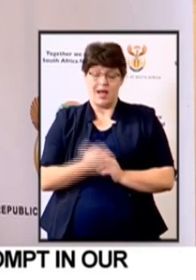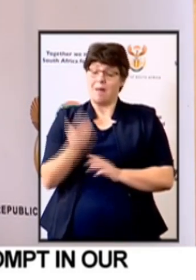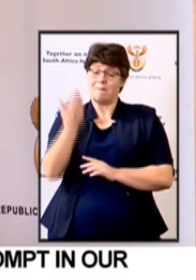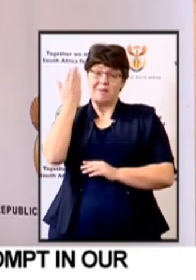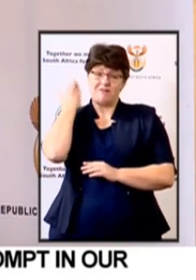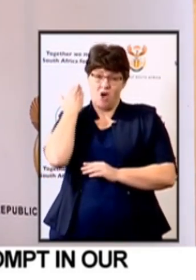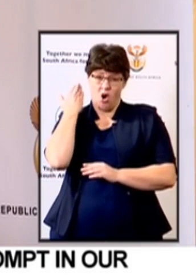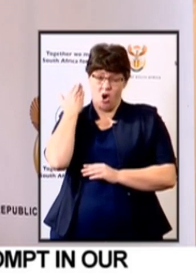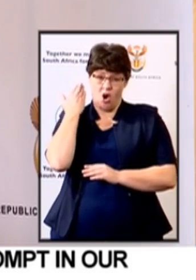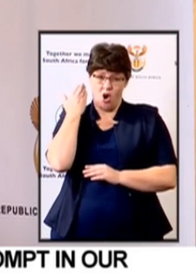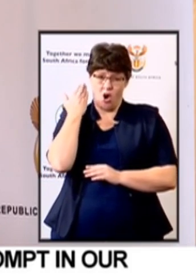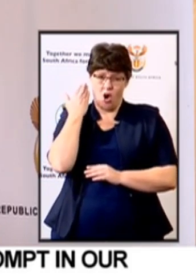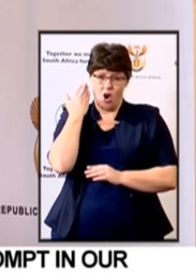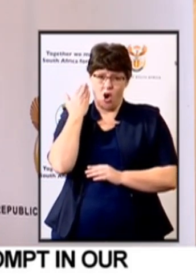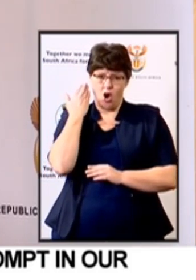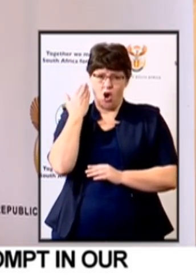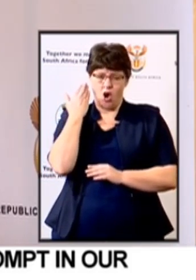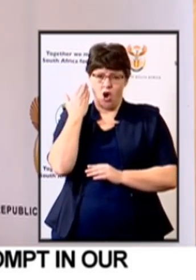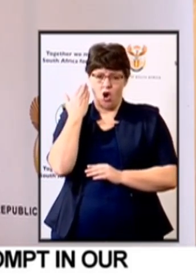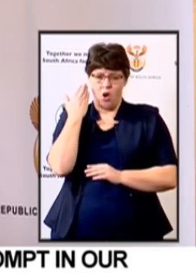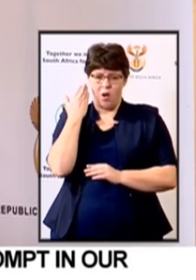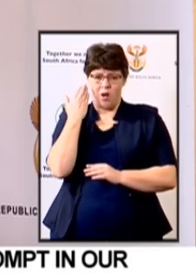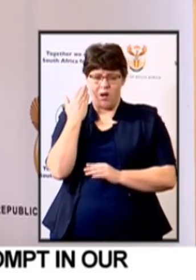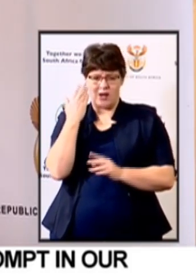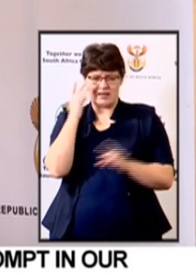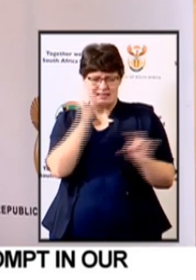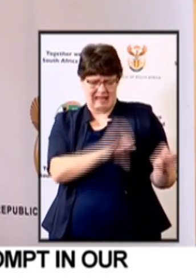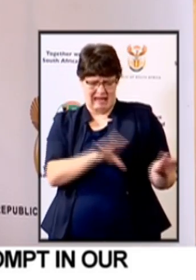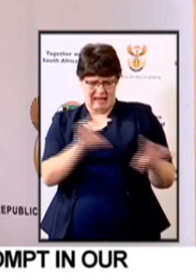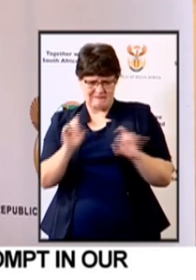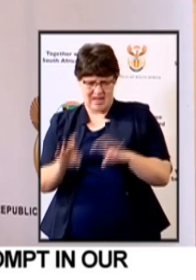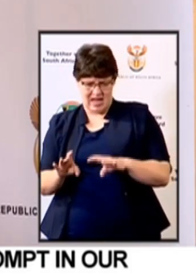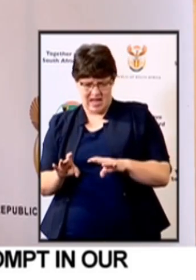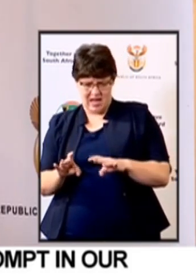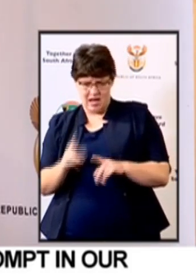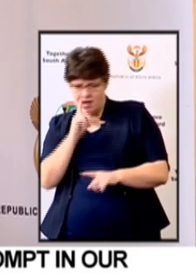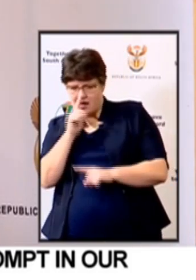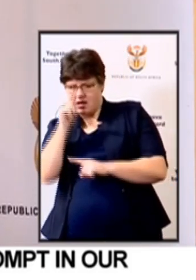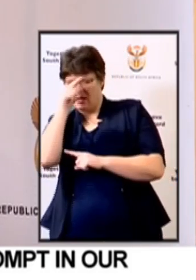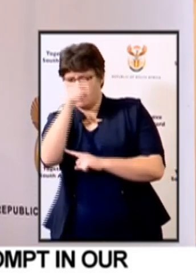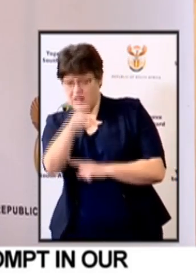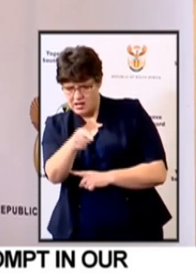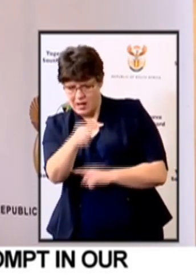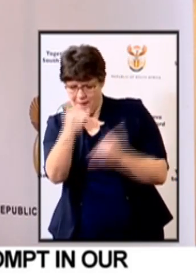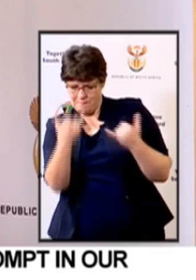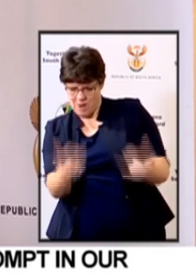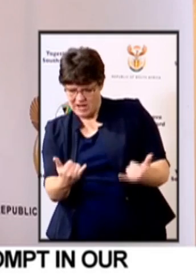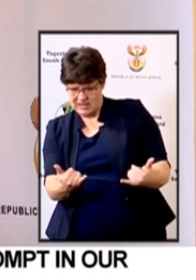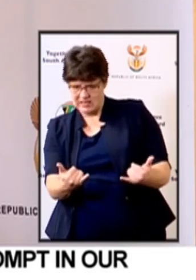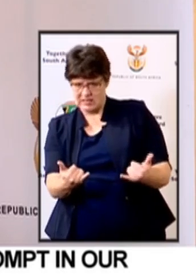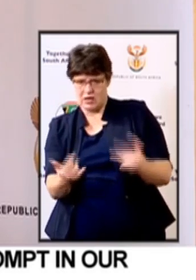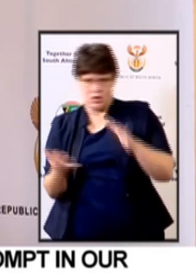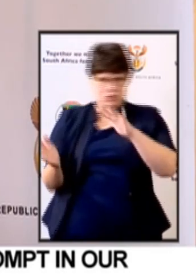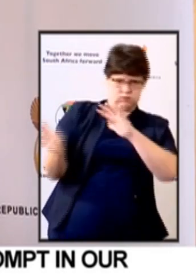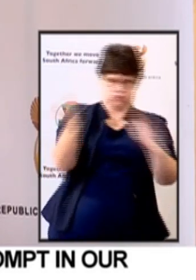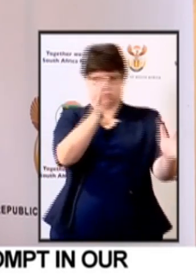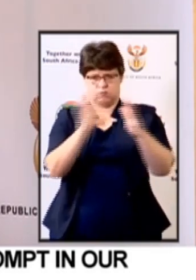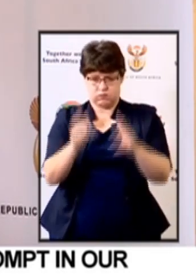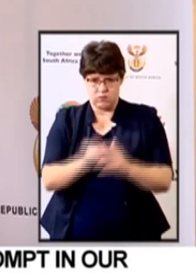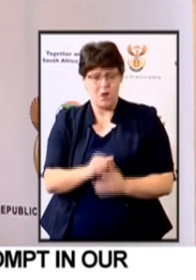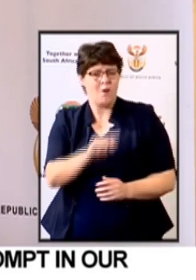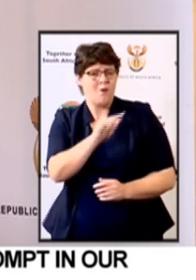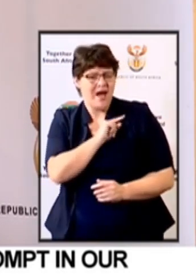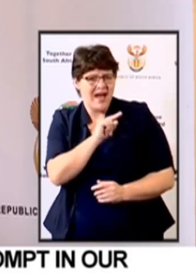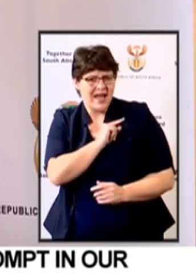are inadequate to the stormy present. The occasion is piled with high